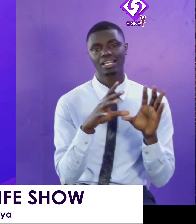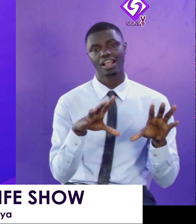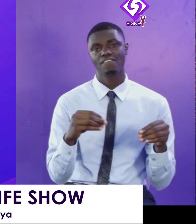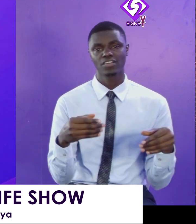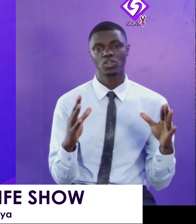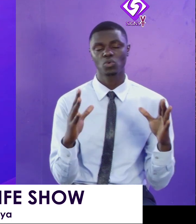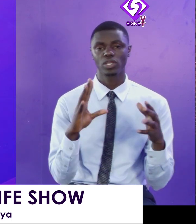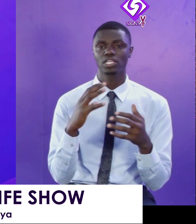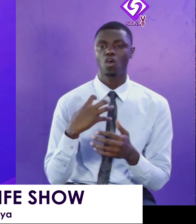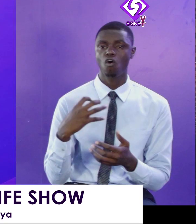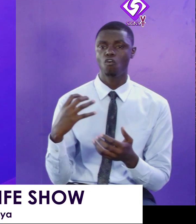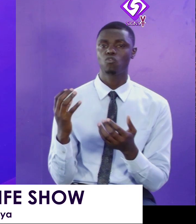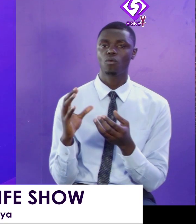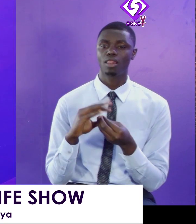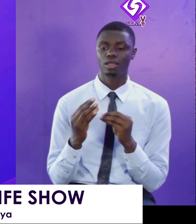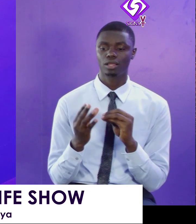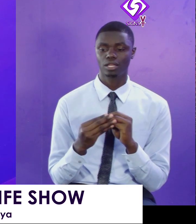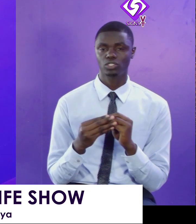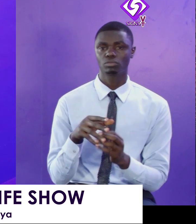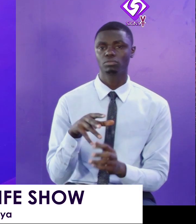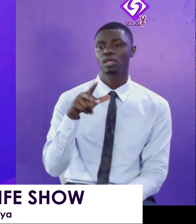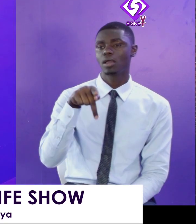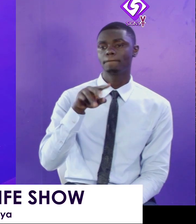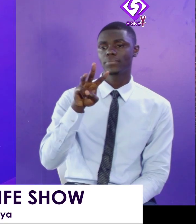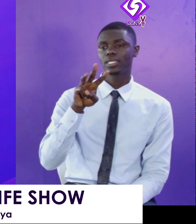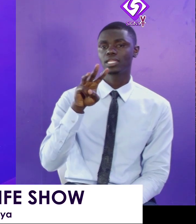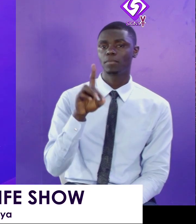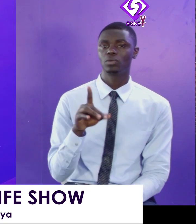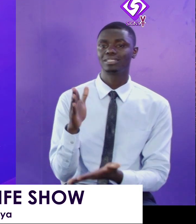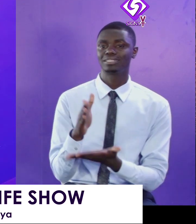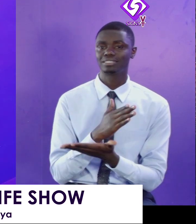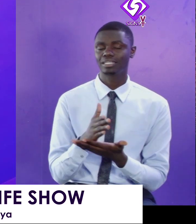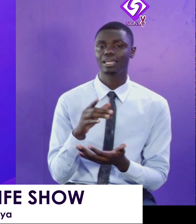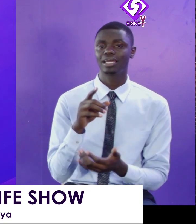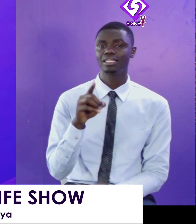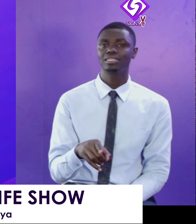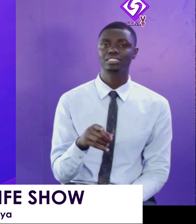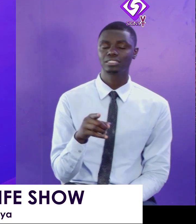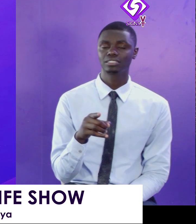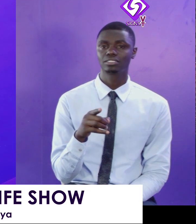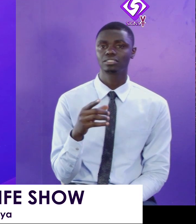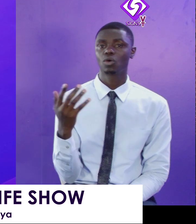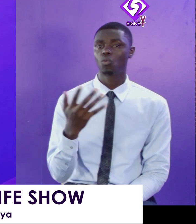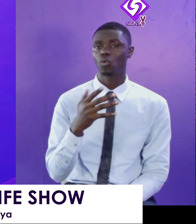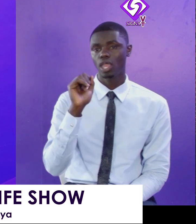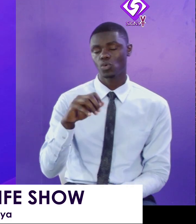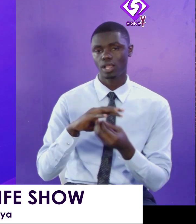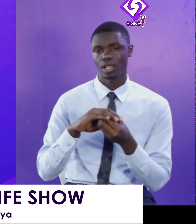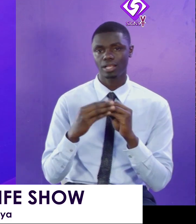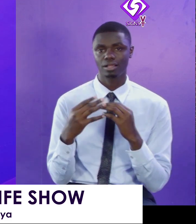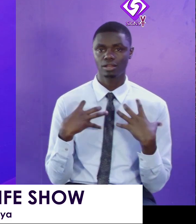wealth creation. Even the PW sector in itself is a new frontier of wealth creation.